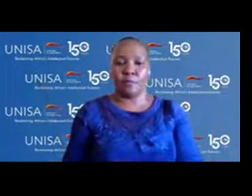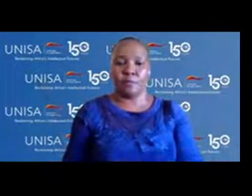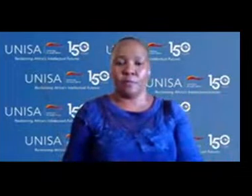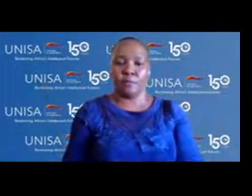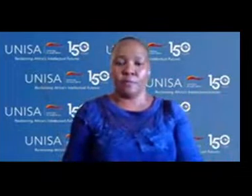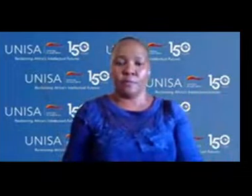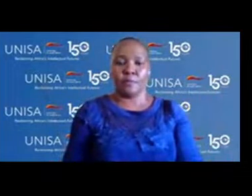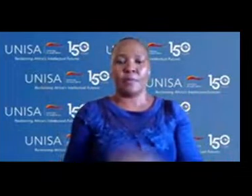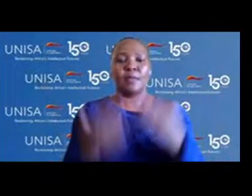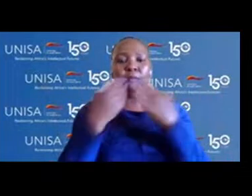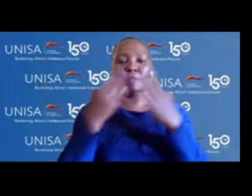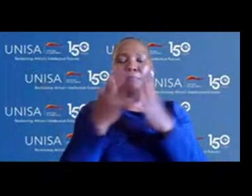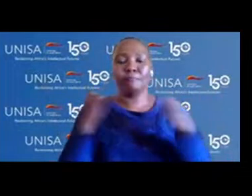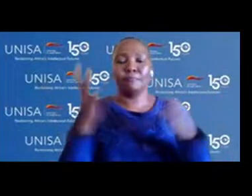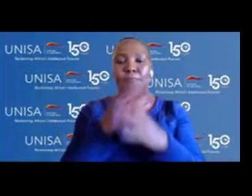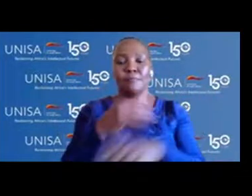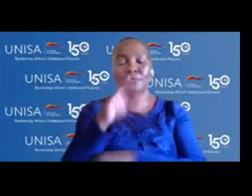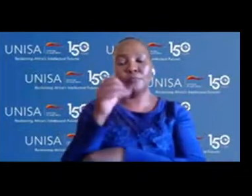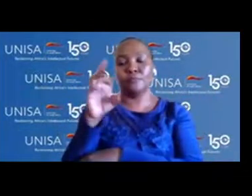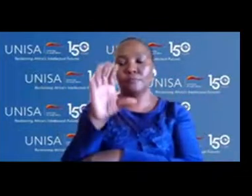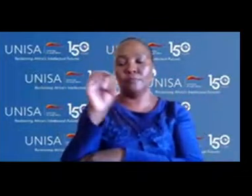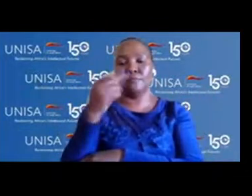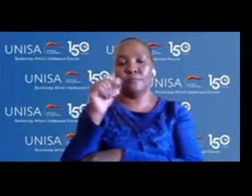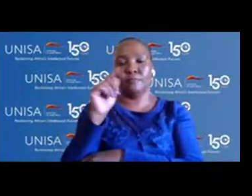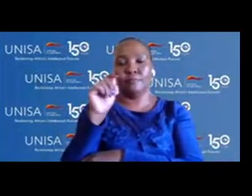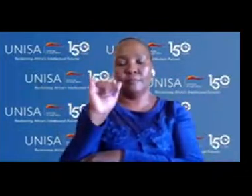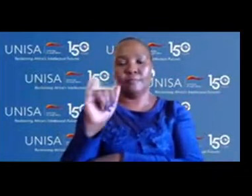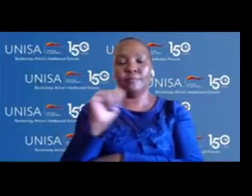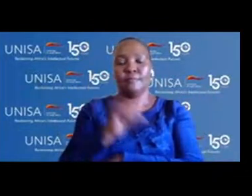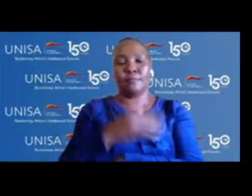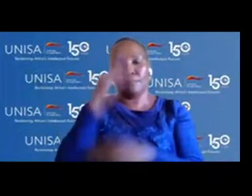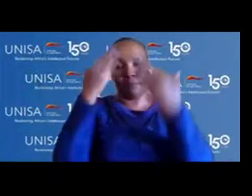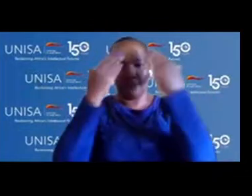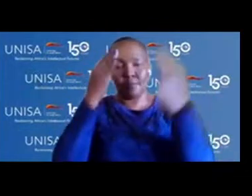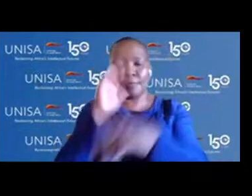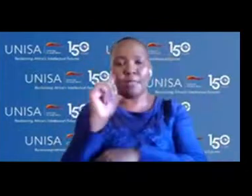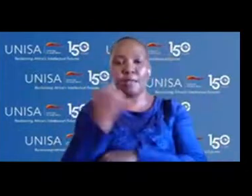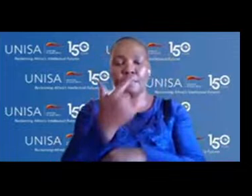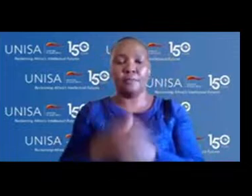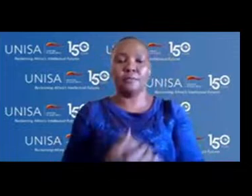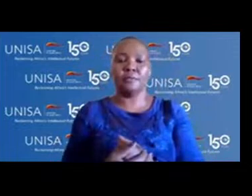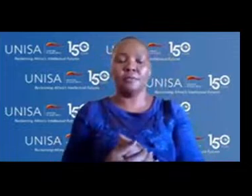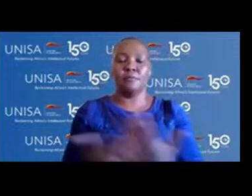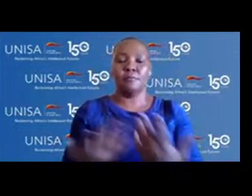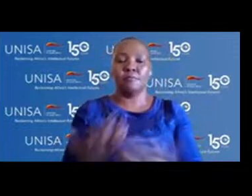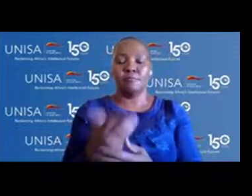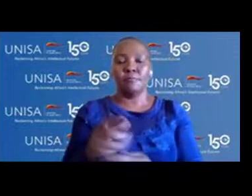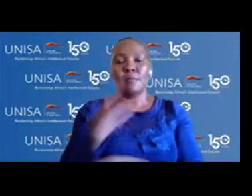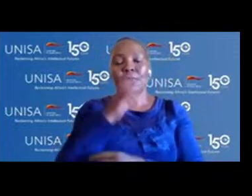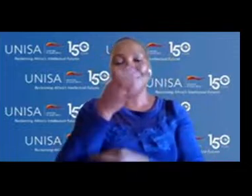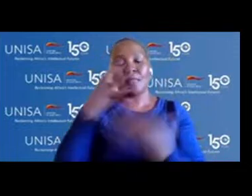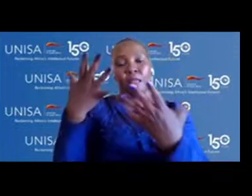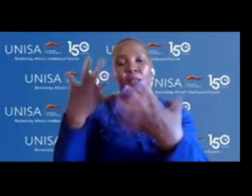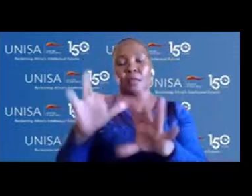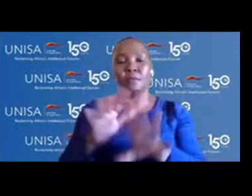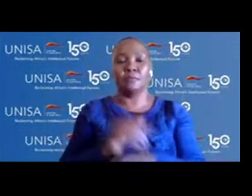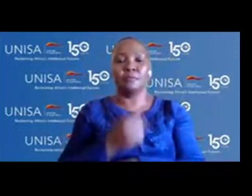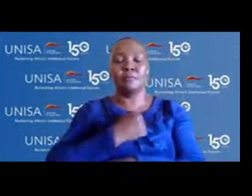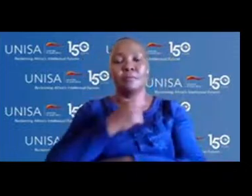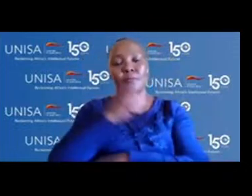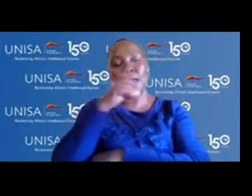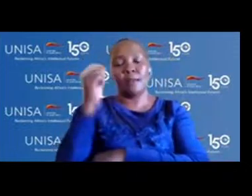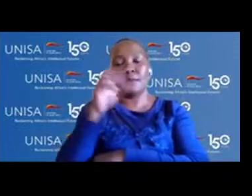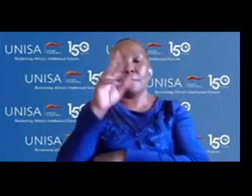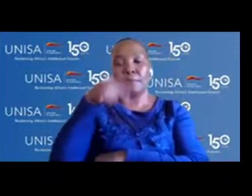Thank you so much, Dr. Chetty. Good afternoon, everyone. As mentioned, my name is